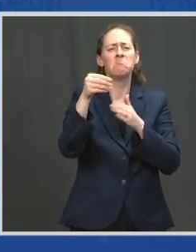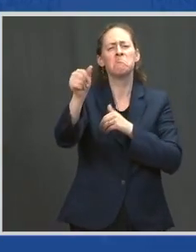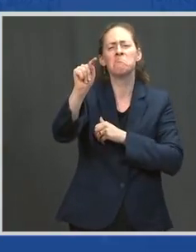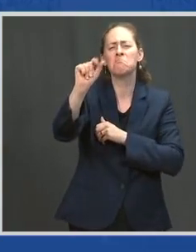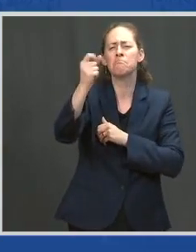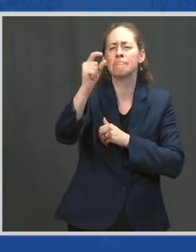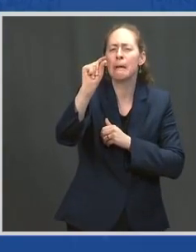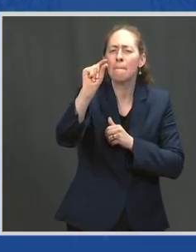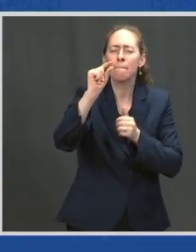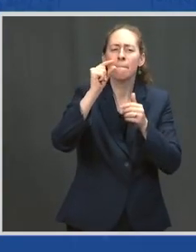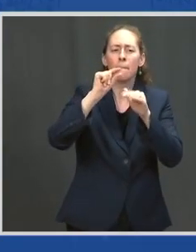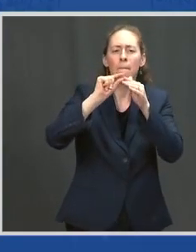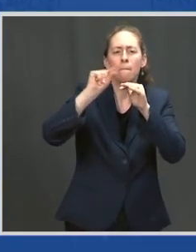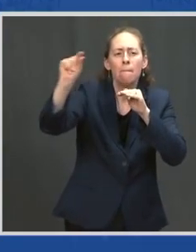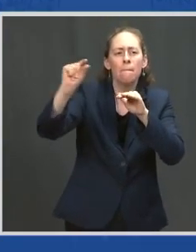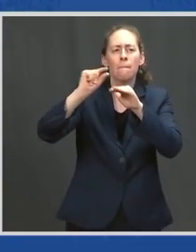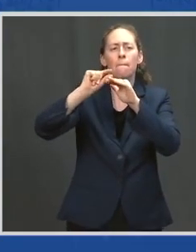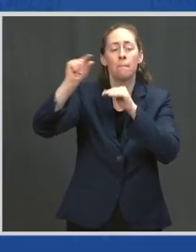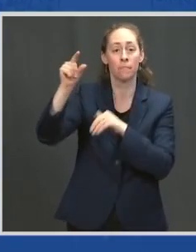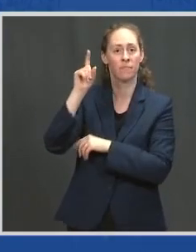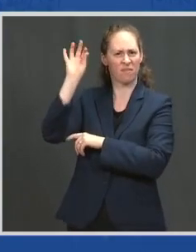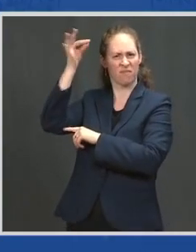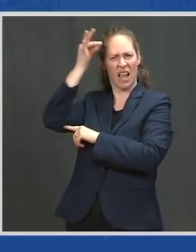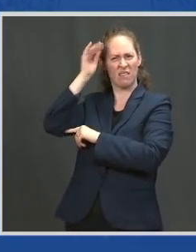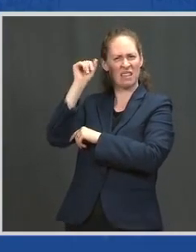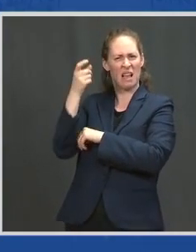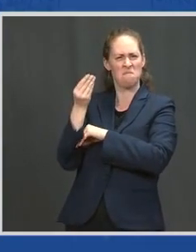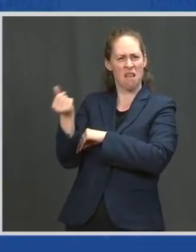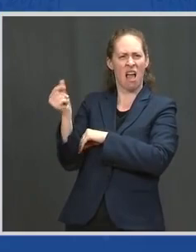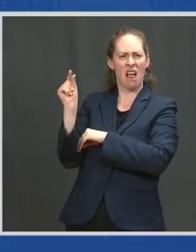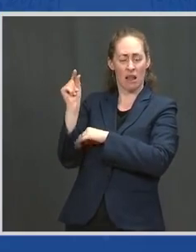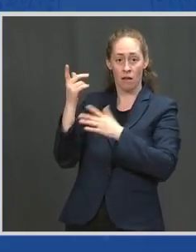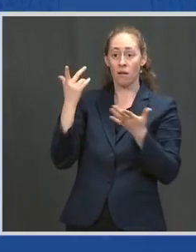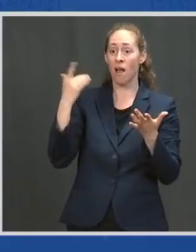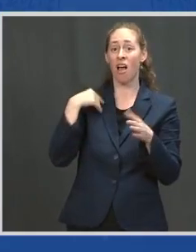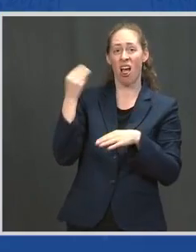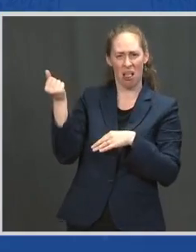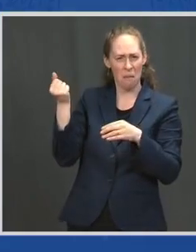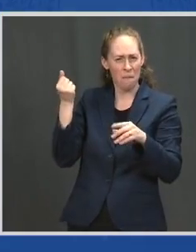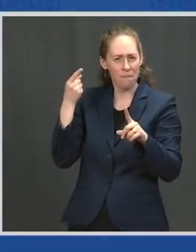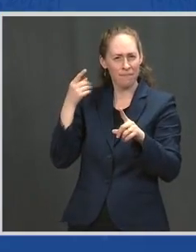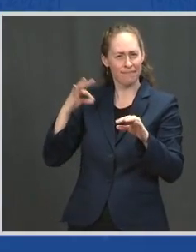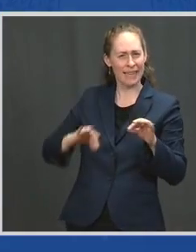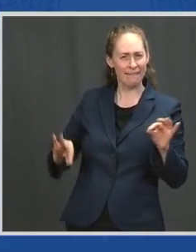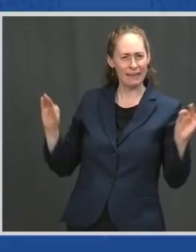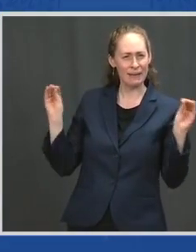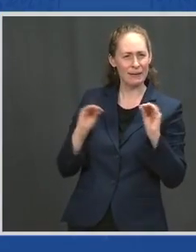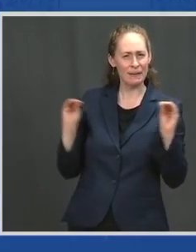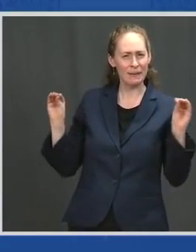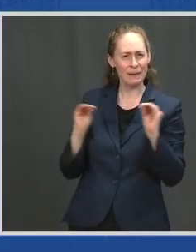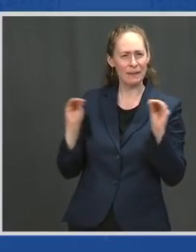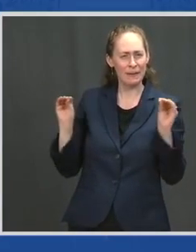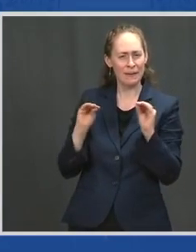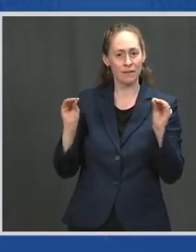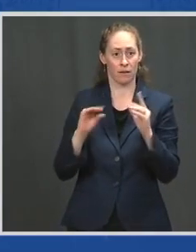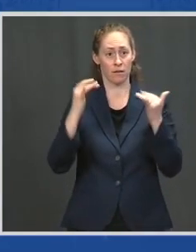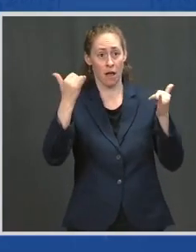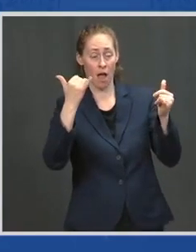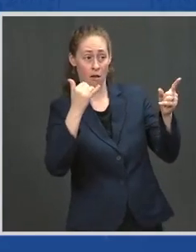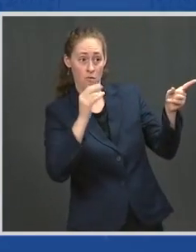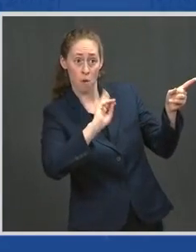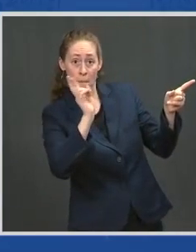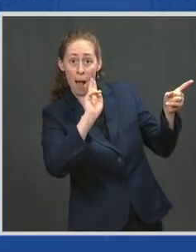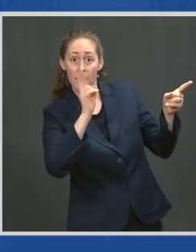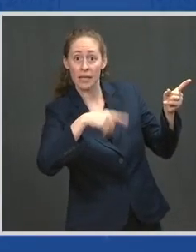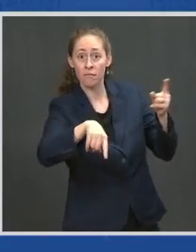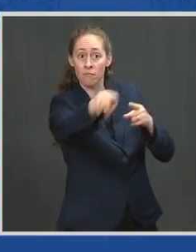any federal tax. So you get no benefit. So we put in place, and a number of my Republican colleagues shared the view too, although none are